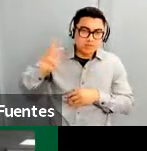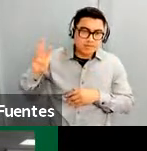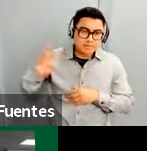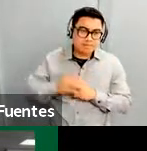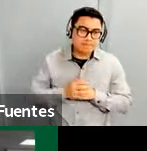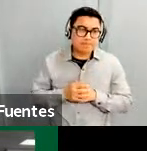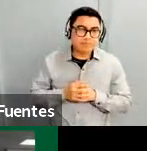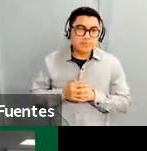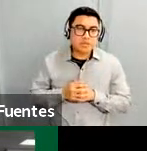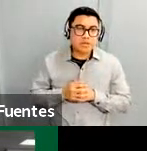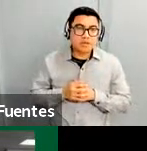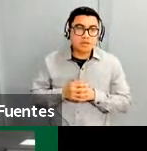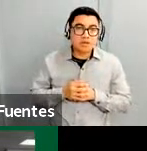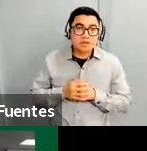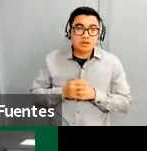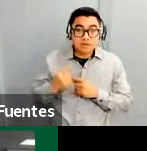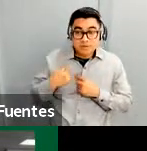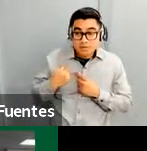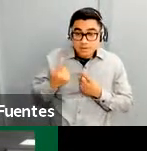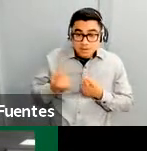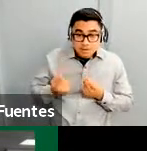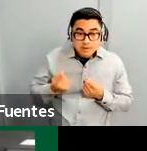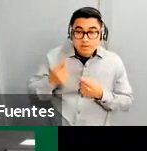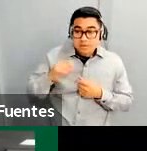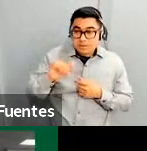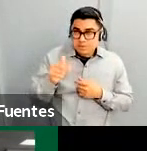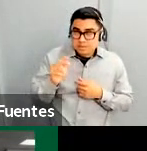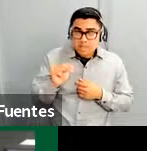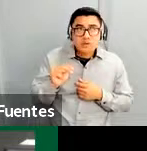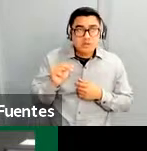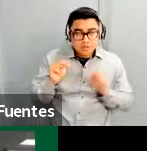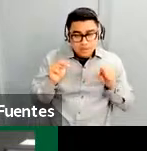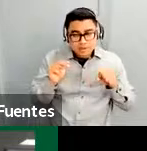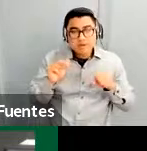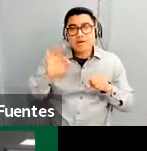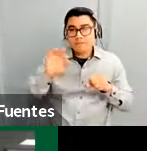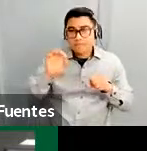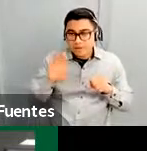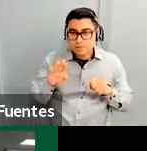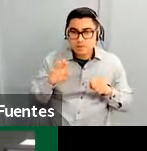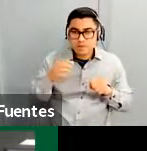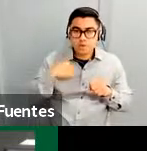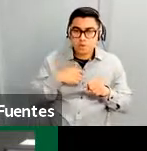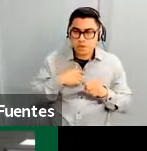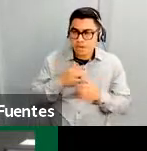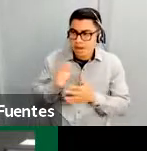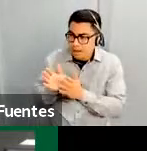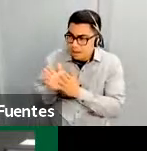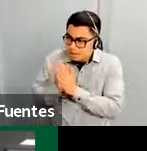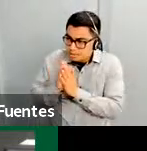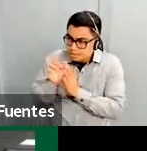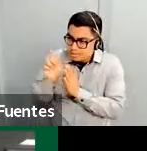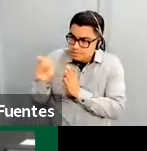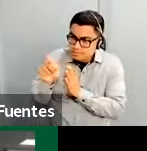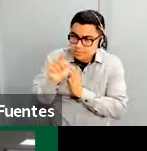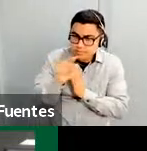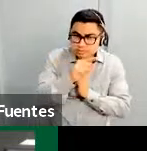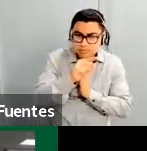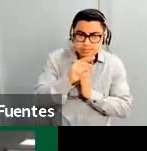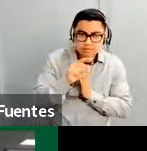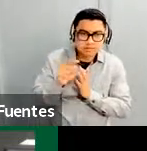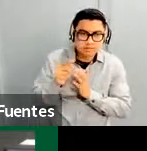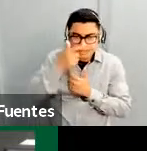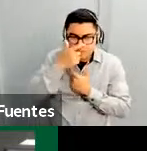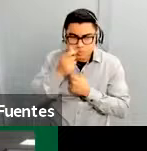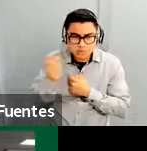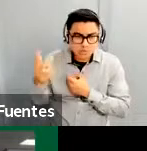since February, we have been engaging stakeholders in gathering input into